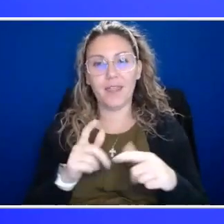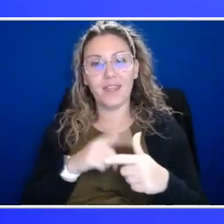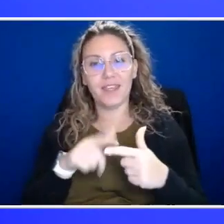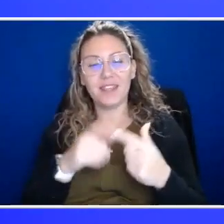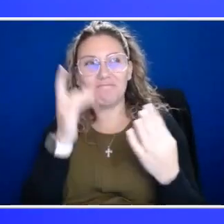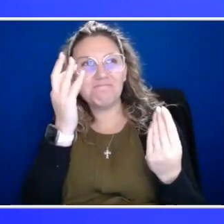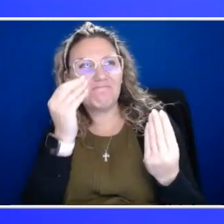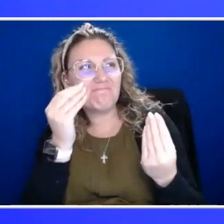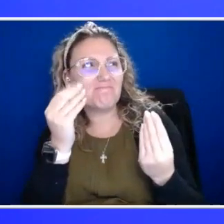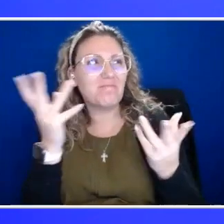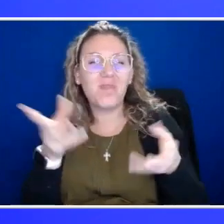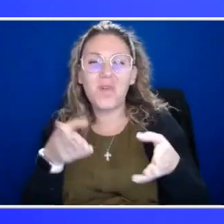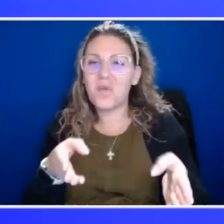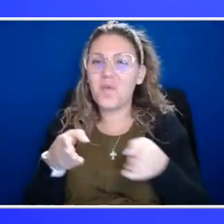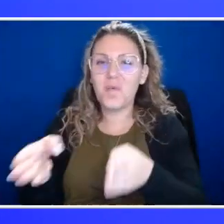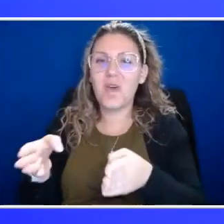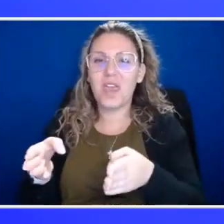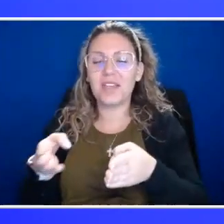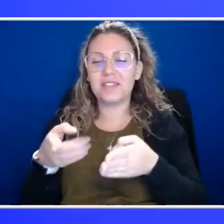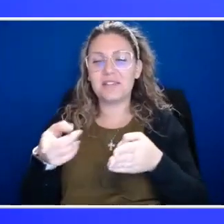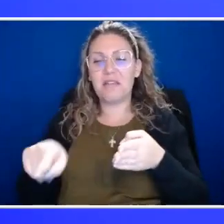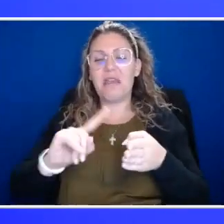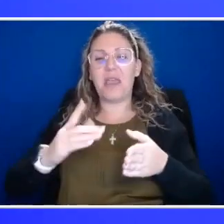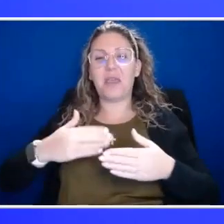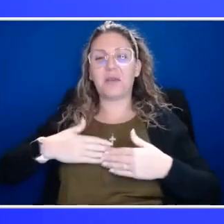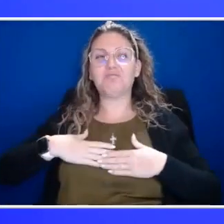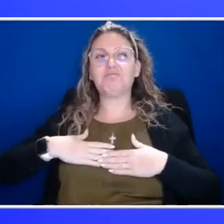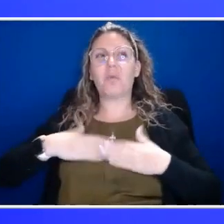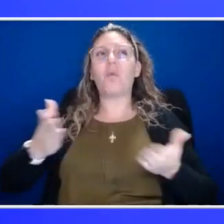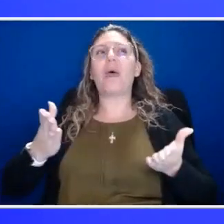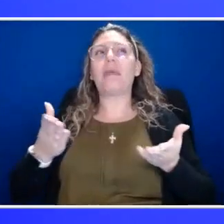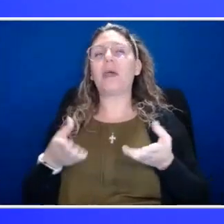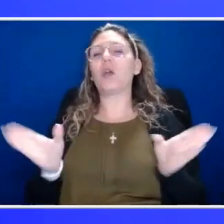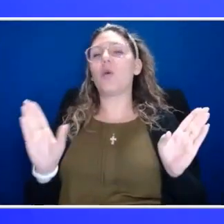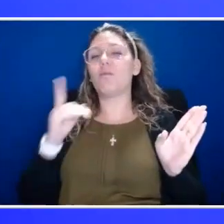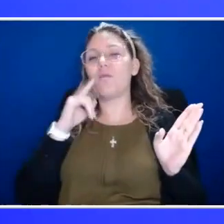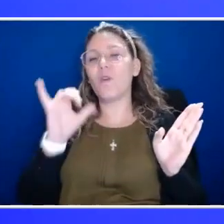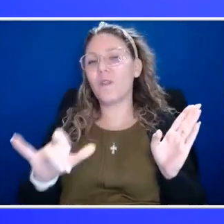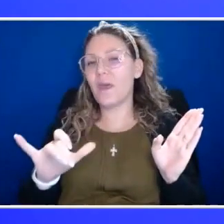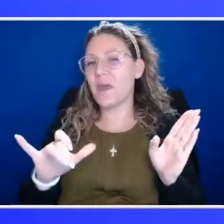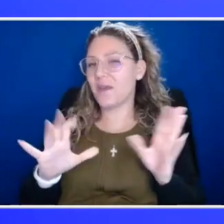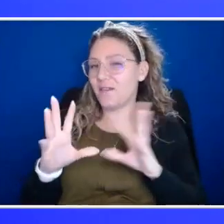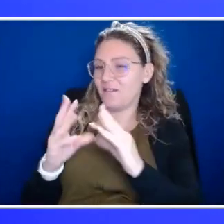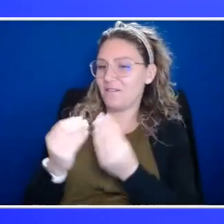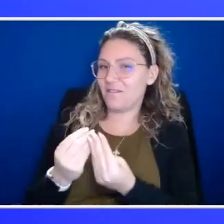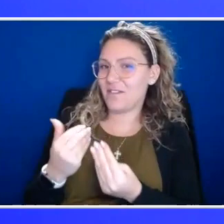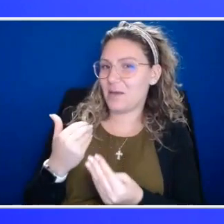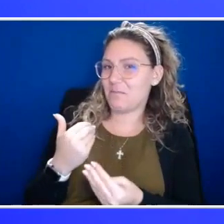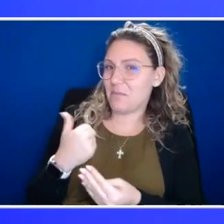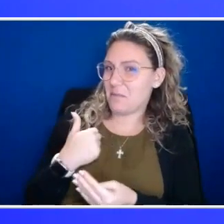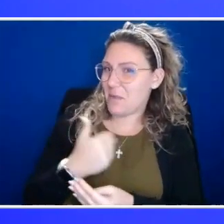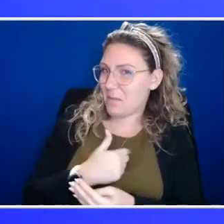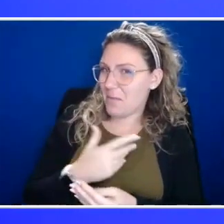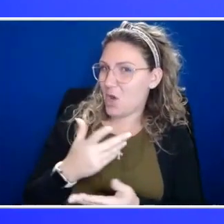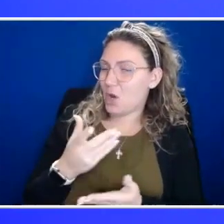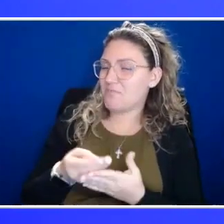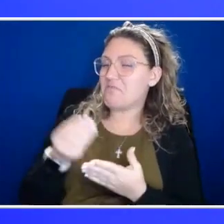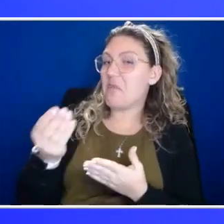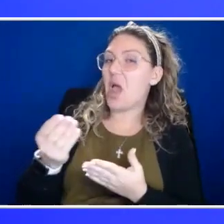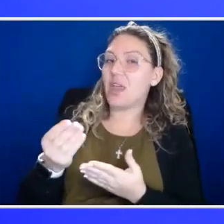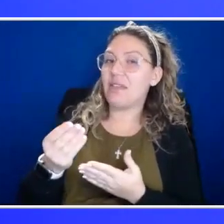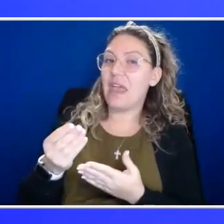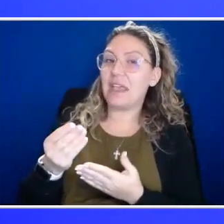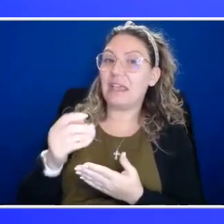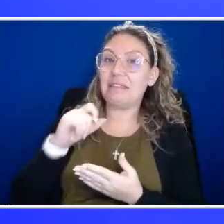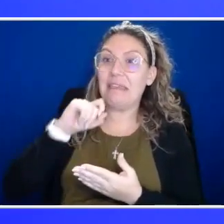that they might be open to that. So for example, we got a family member of ours an Apple Watch or like a smart watch that has